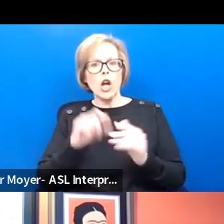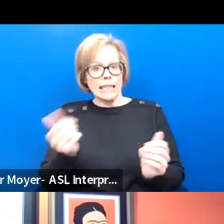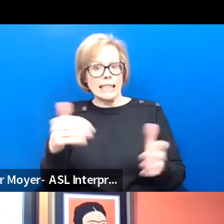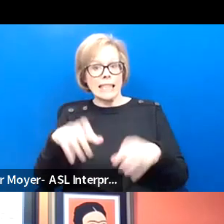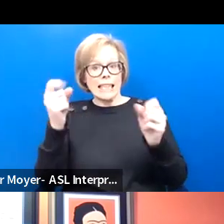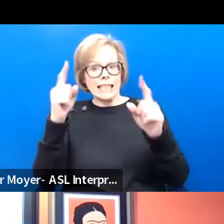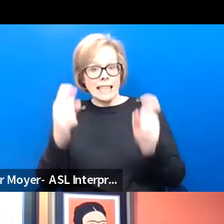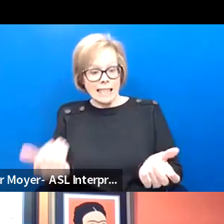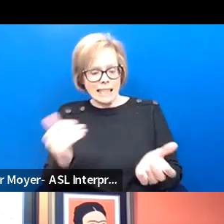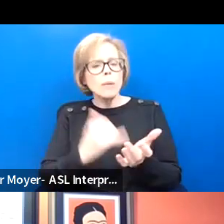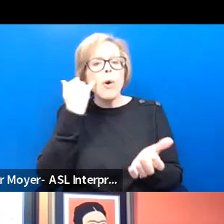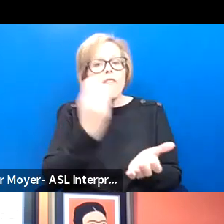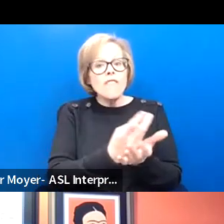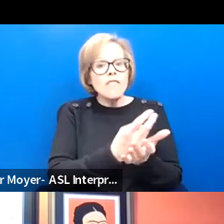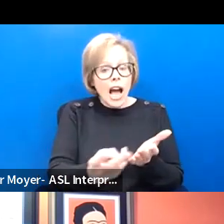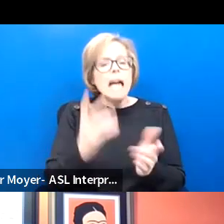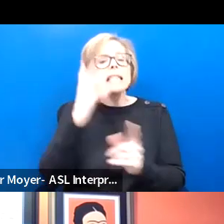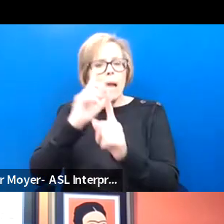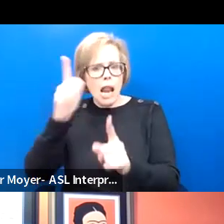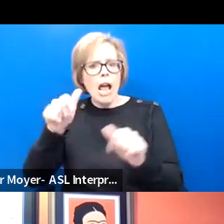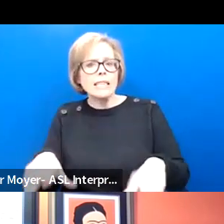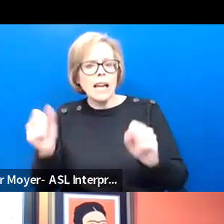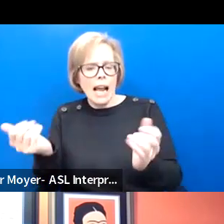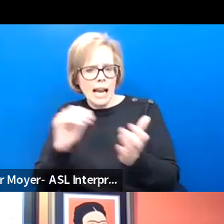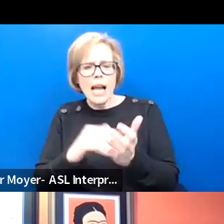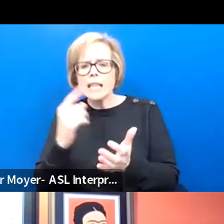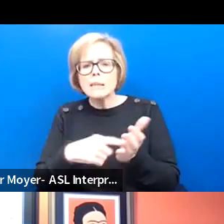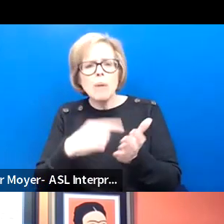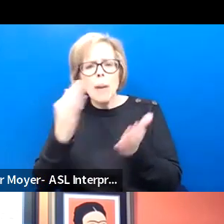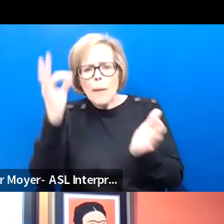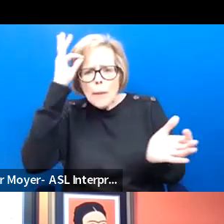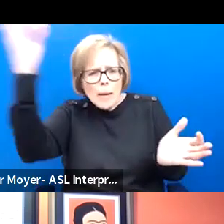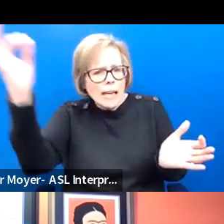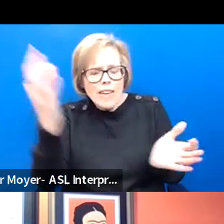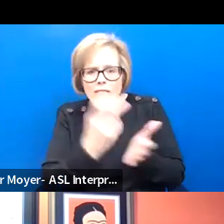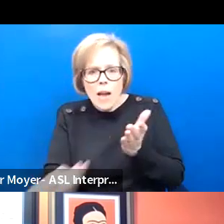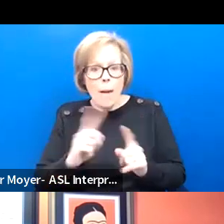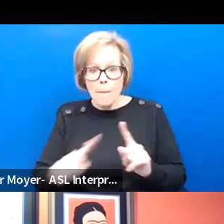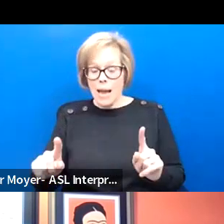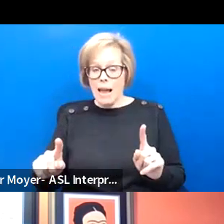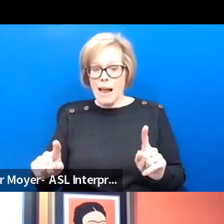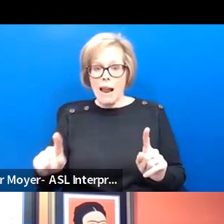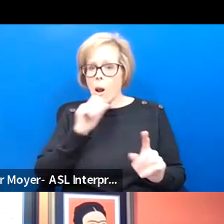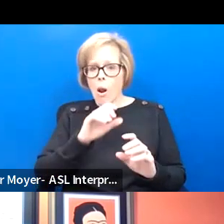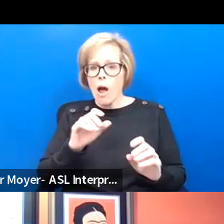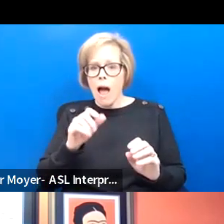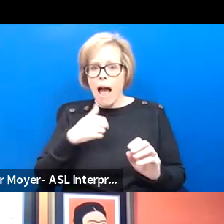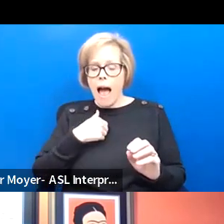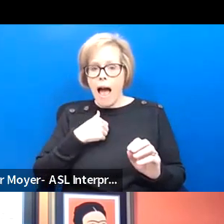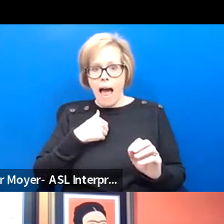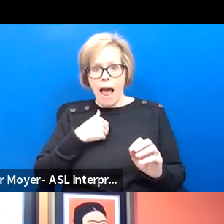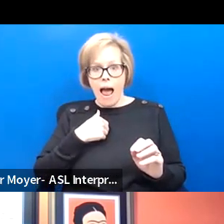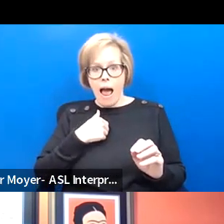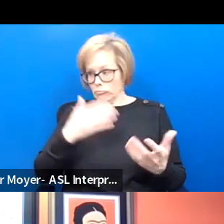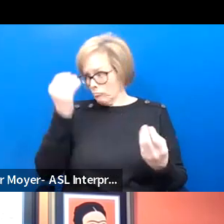If somebody, like sometimes it was like just a couple of points and, nothing personal, but I myself get nervous when I'm